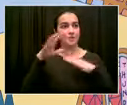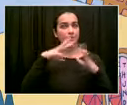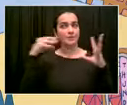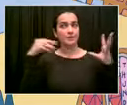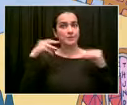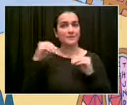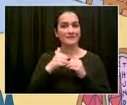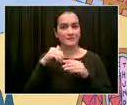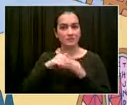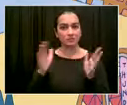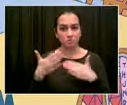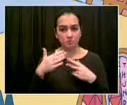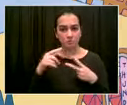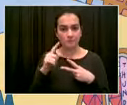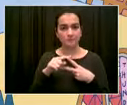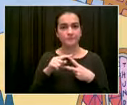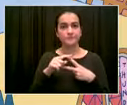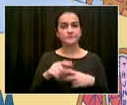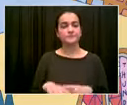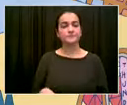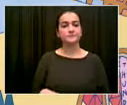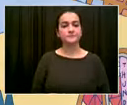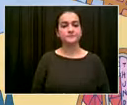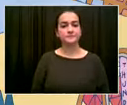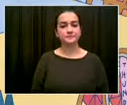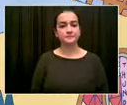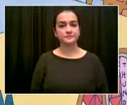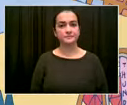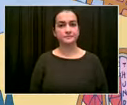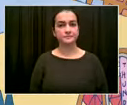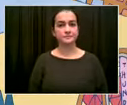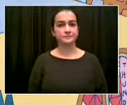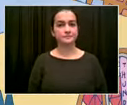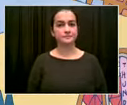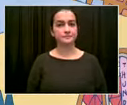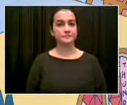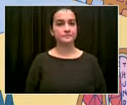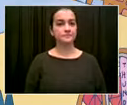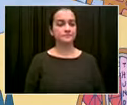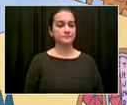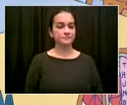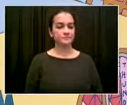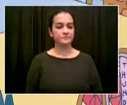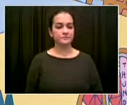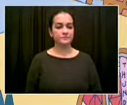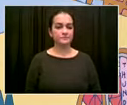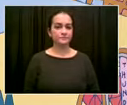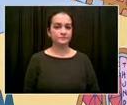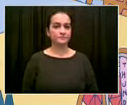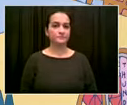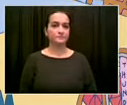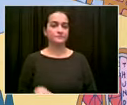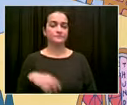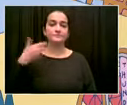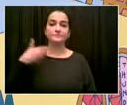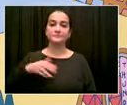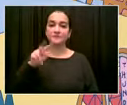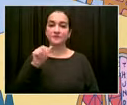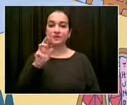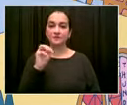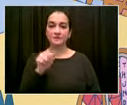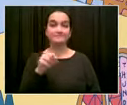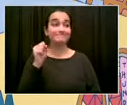Yes, no, absolutely. Thank you very much for the question. You know, we've been looking very actively at our data throughout this period to make sure that